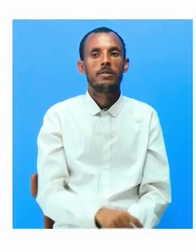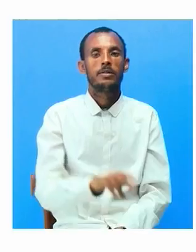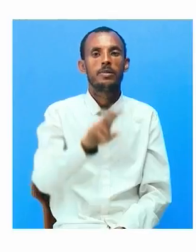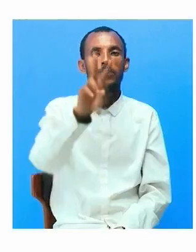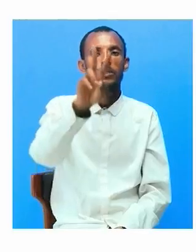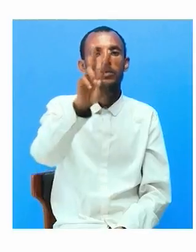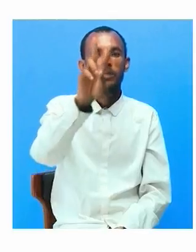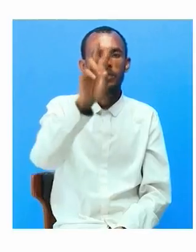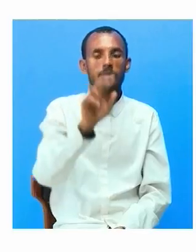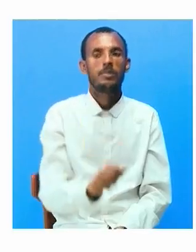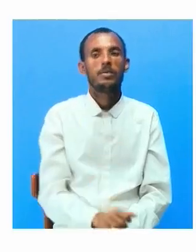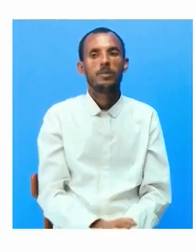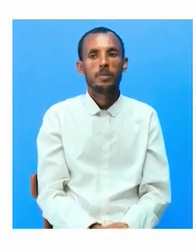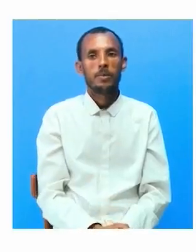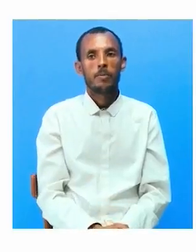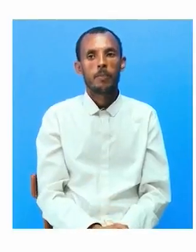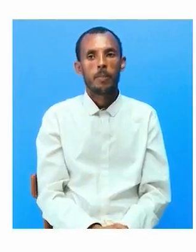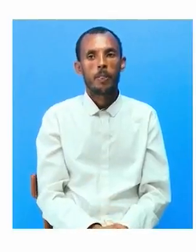2.